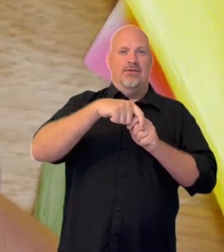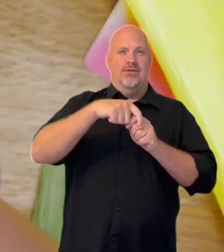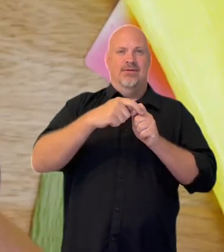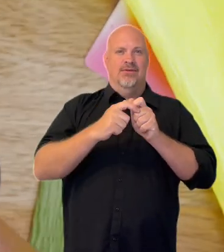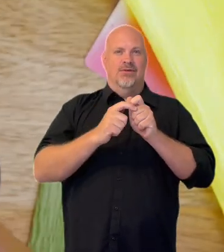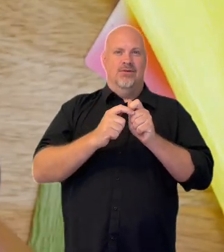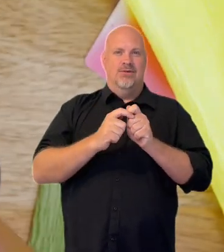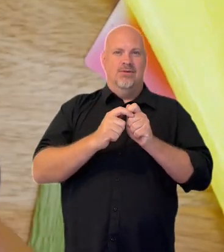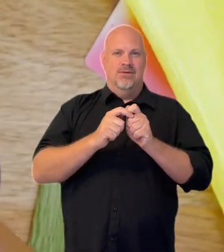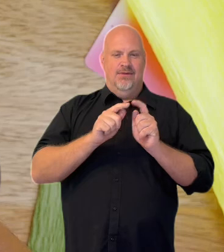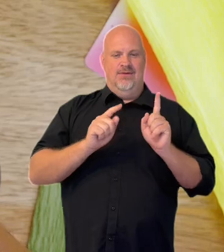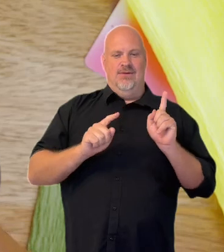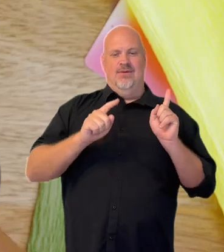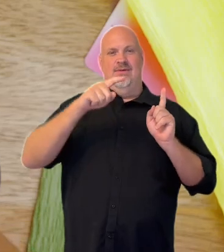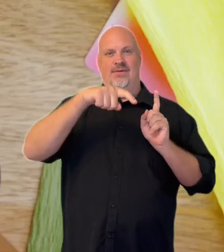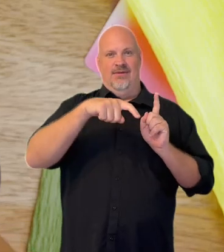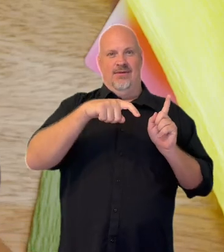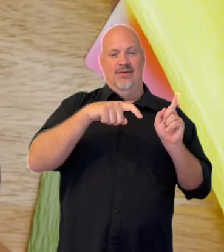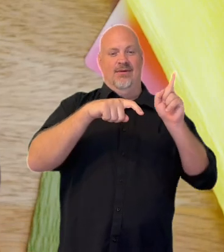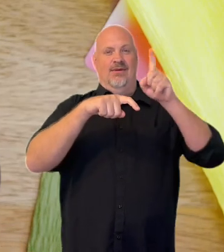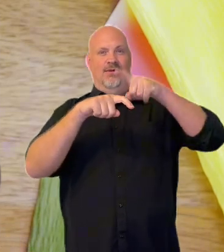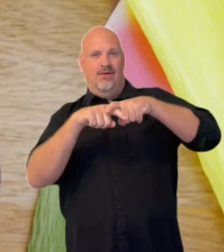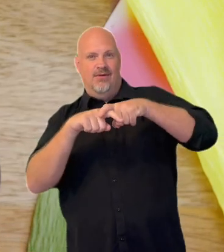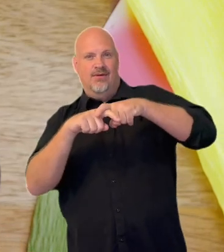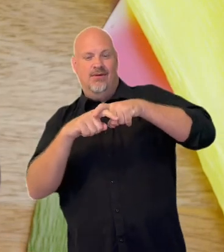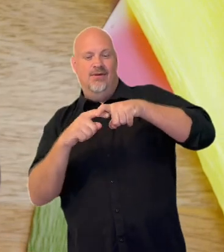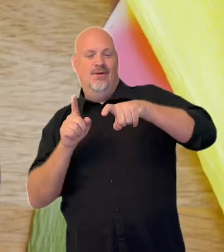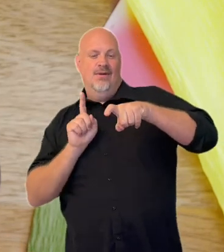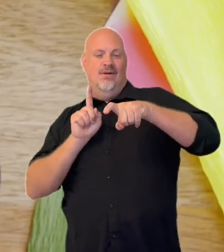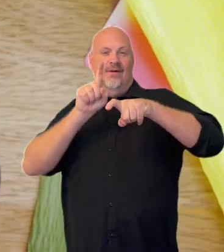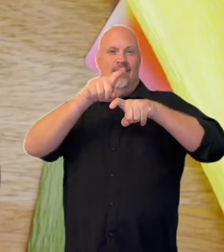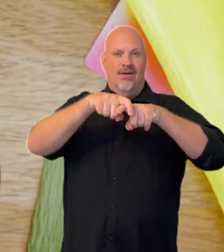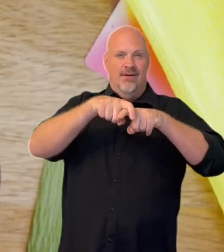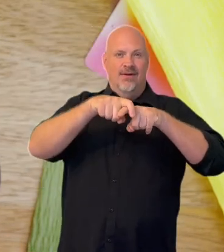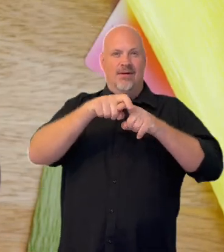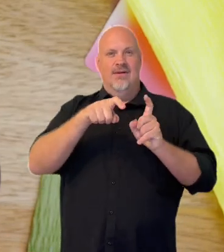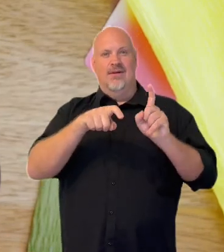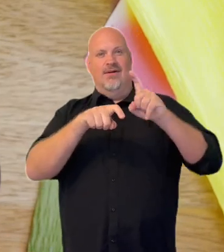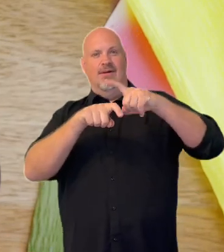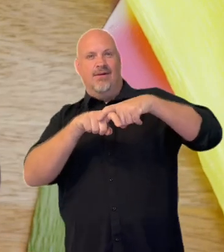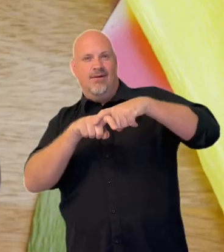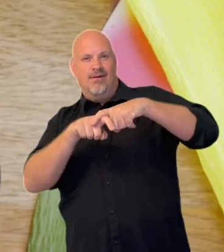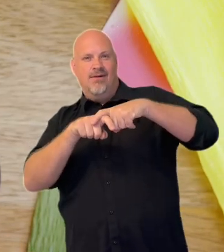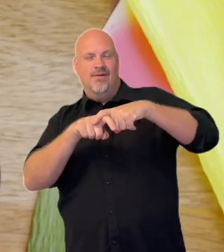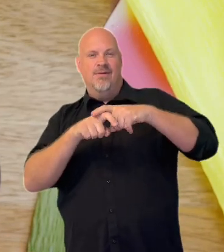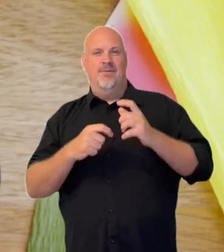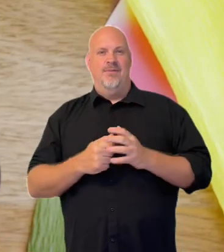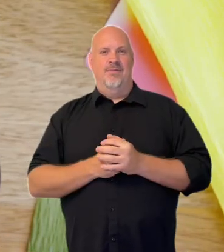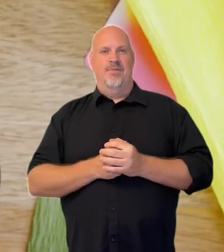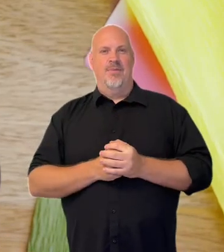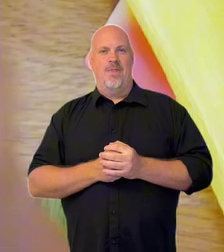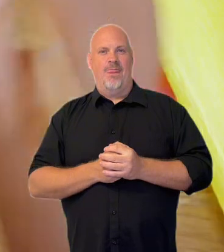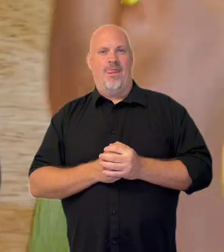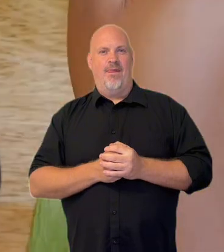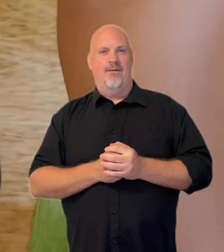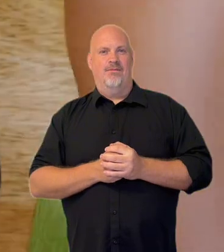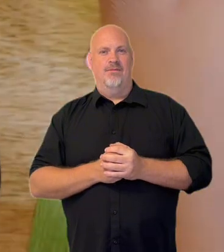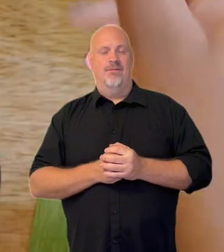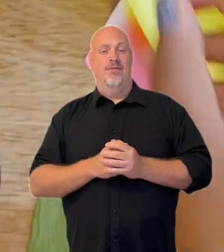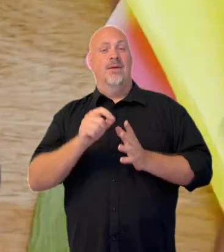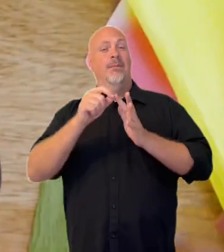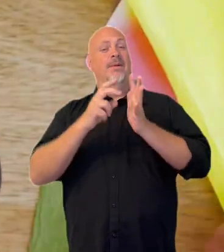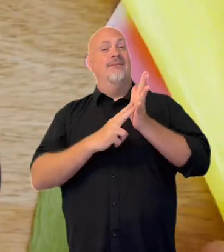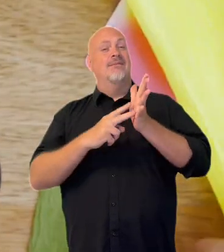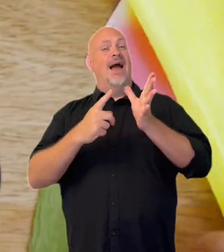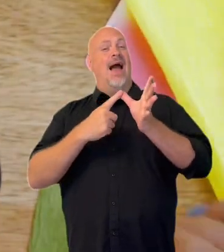The best thing about using PVA glue is that it dries clear. So don't worry if this feels or looks a bit